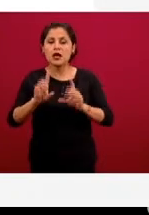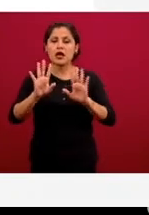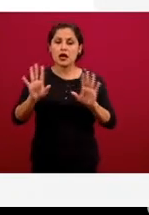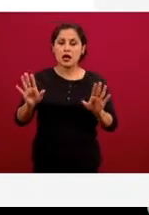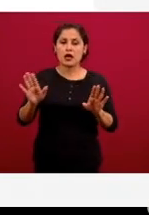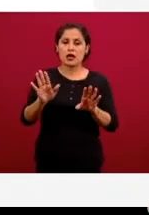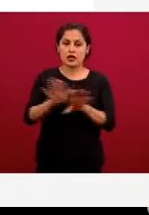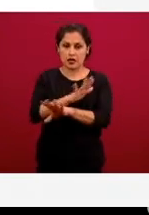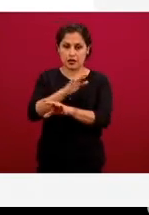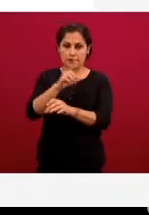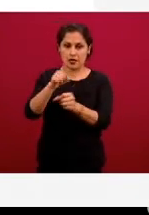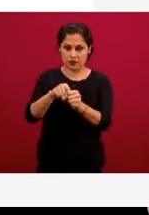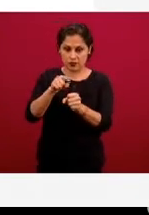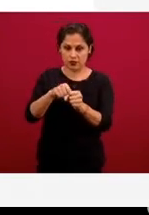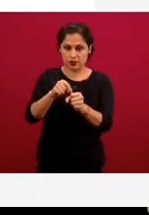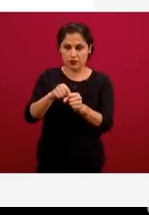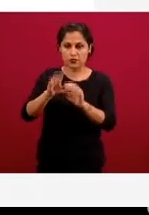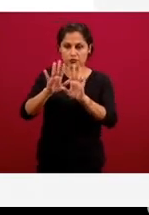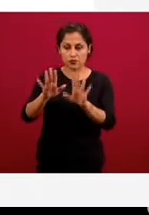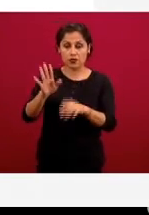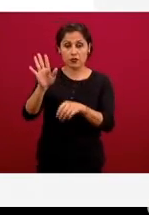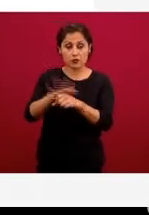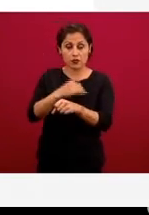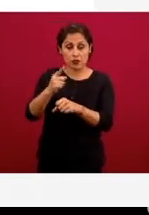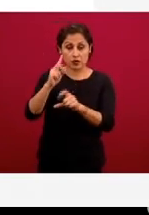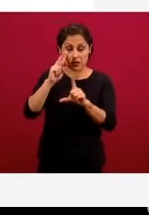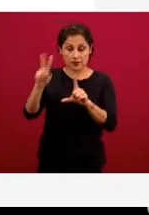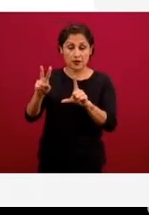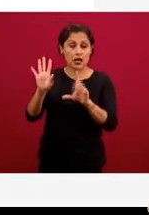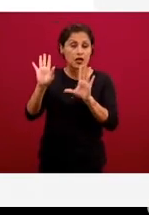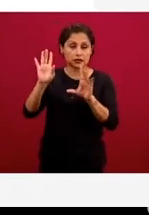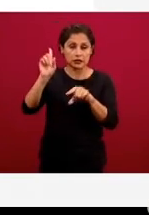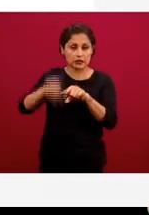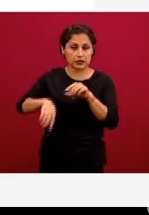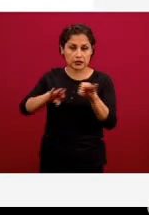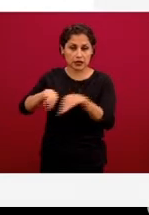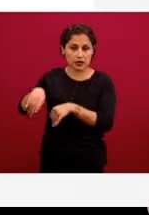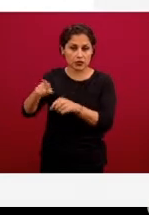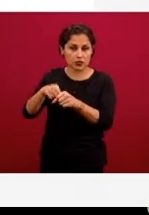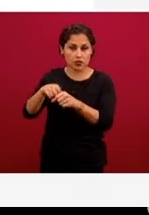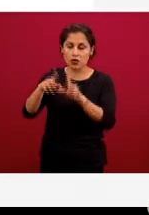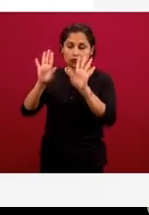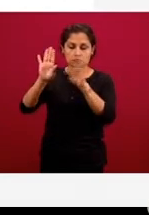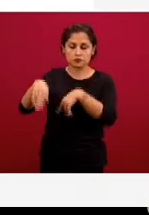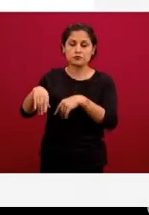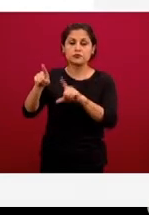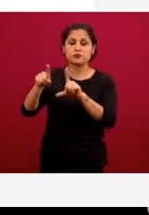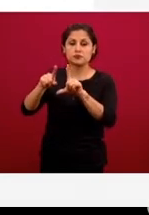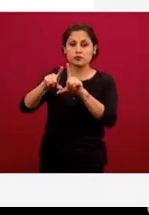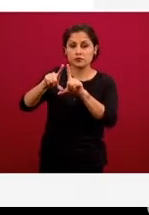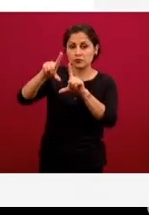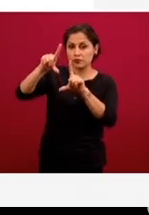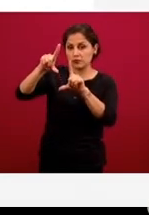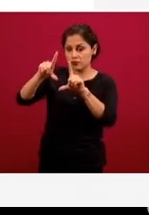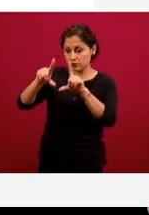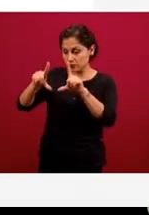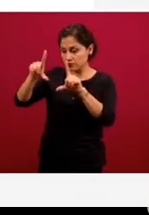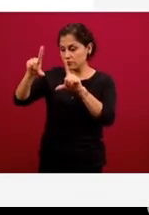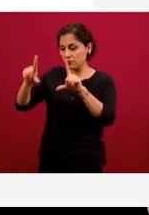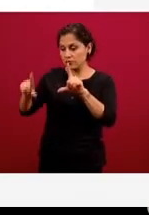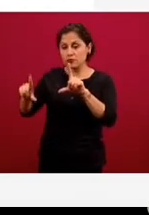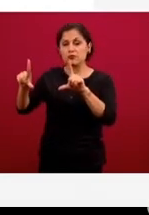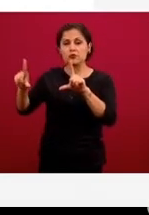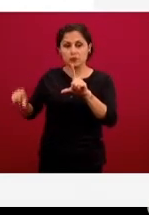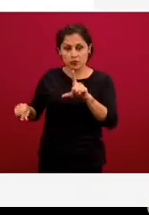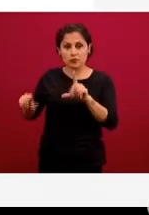at the whole bar in itself, we can understand the trend and where it's headed. We can see that some of